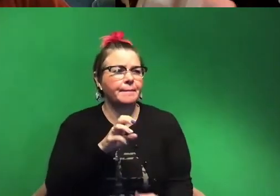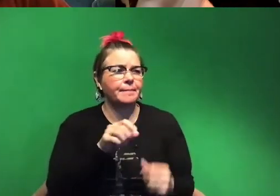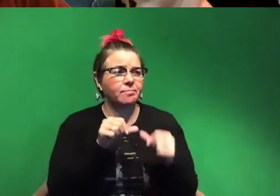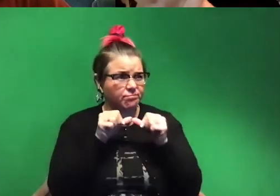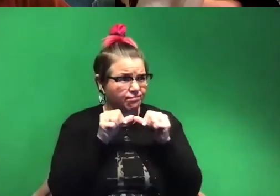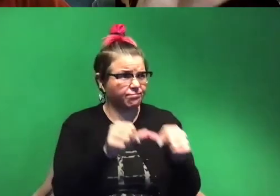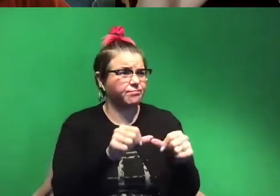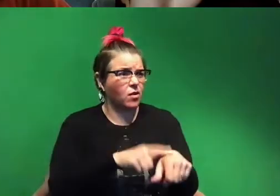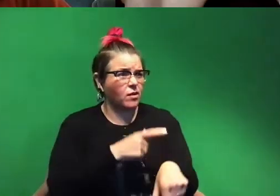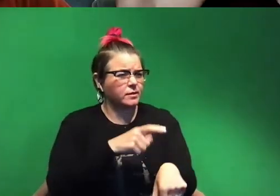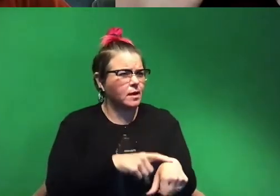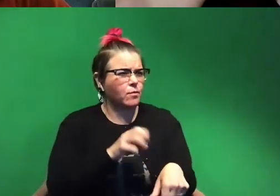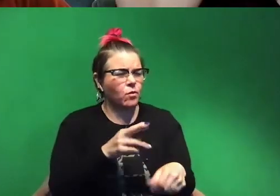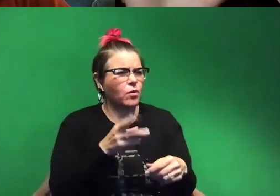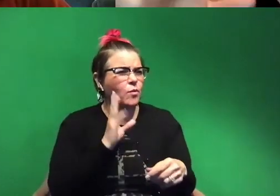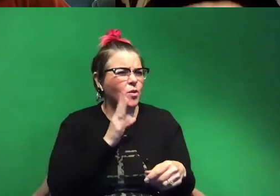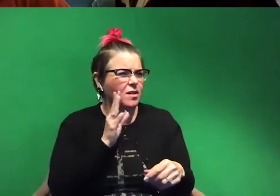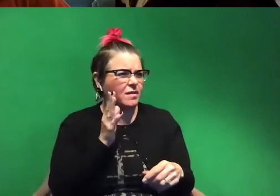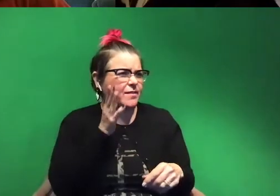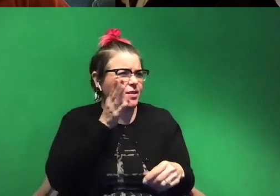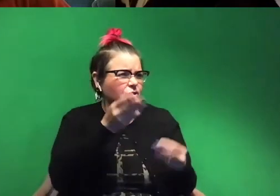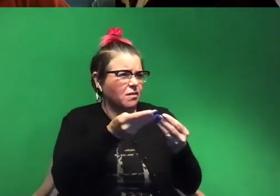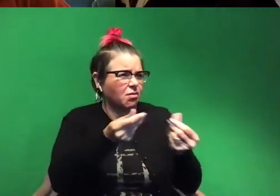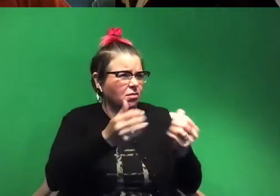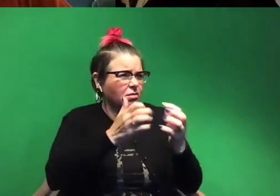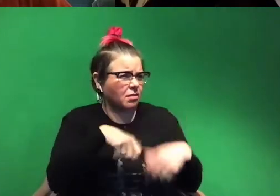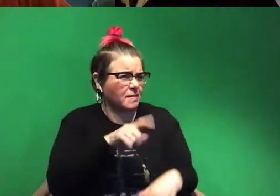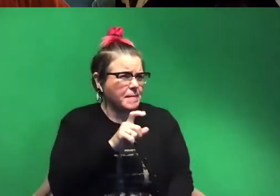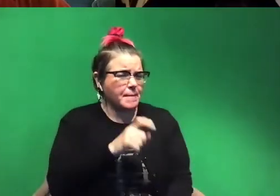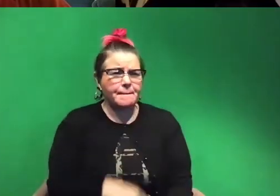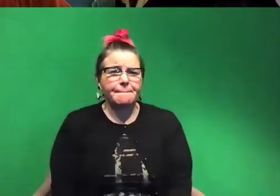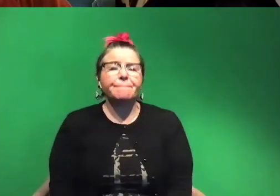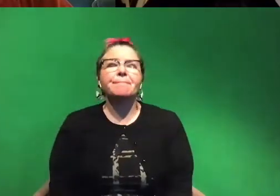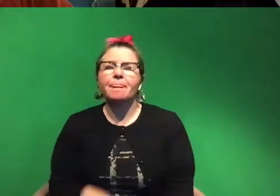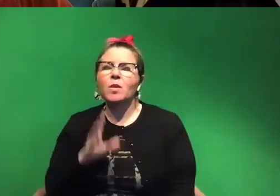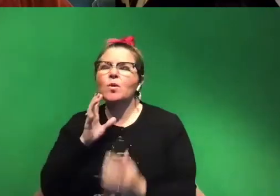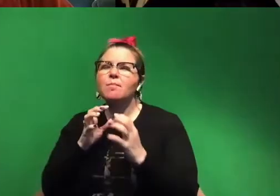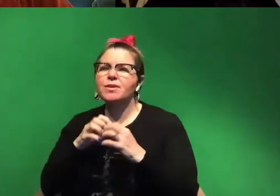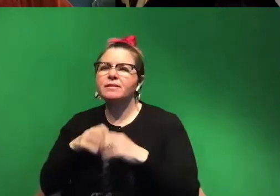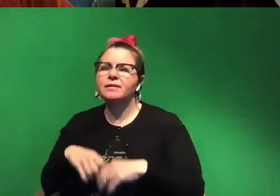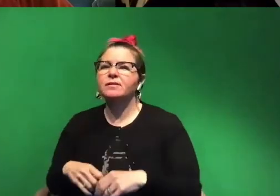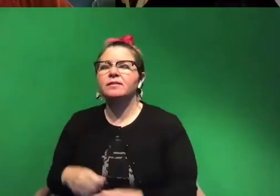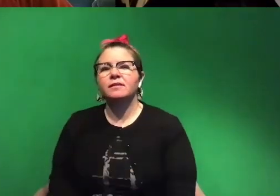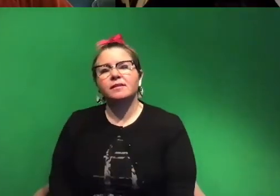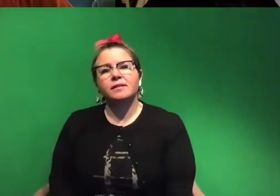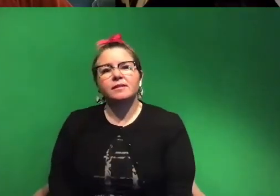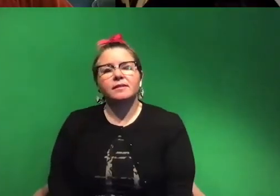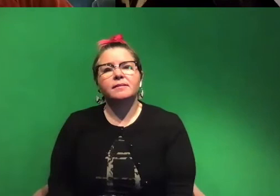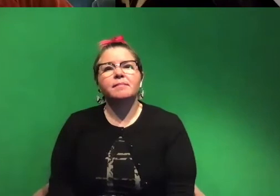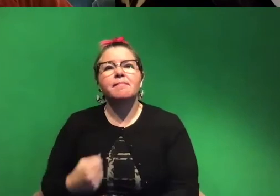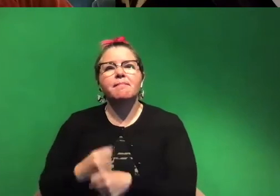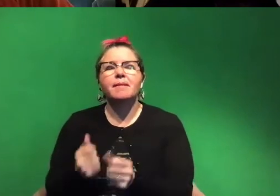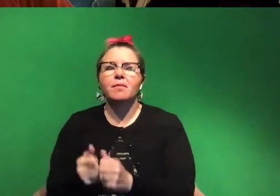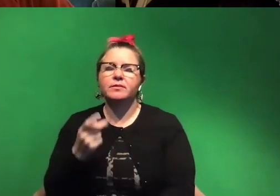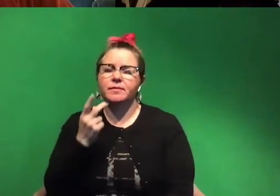really long time, or does it eventually break down? It eventually breaks down. It's made mostly of